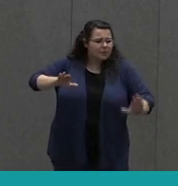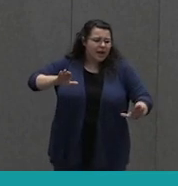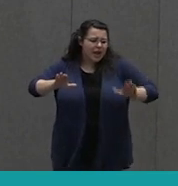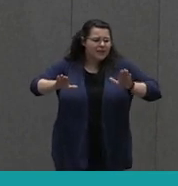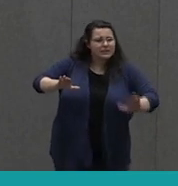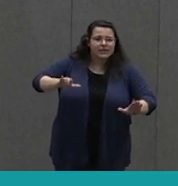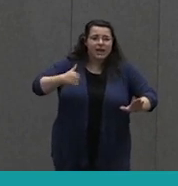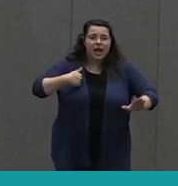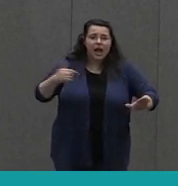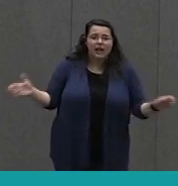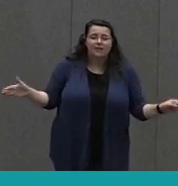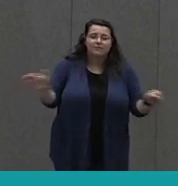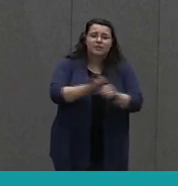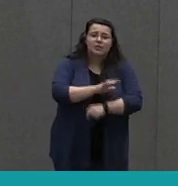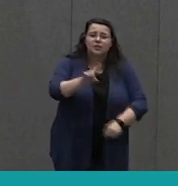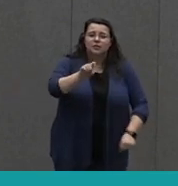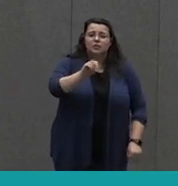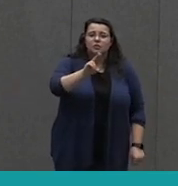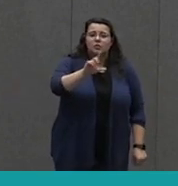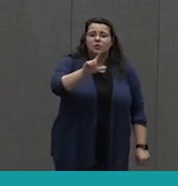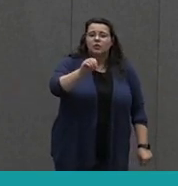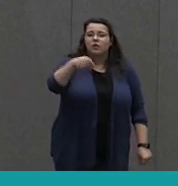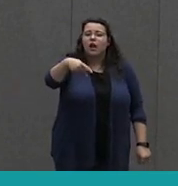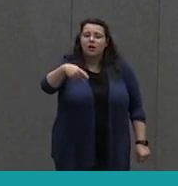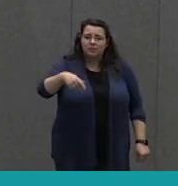crush, crush.